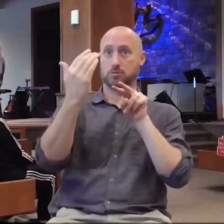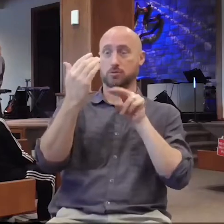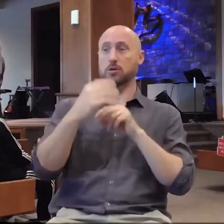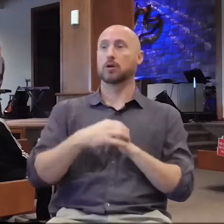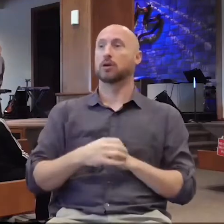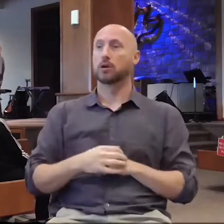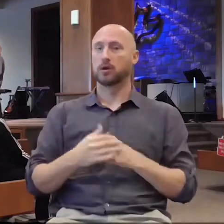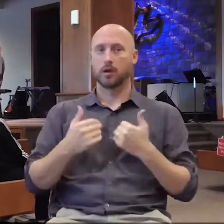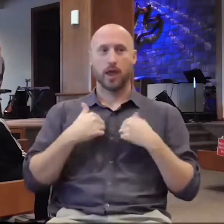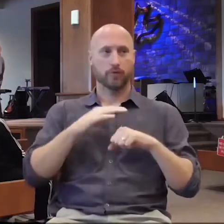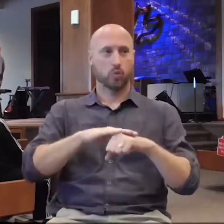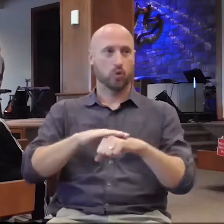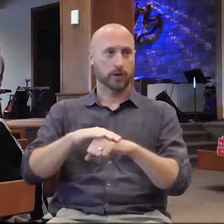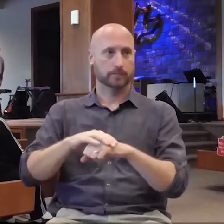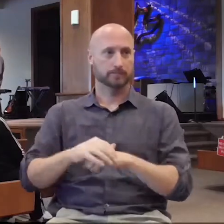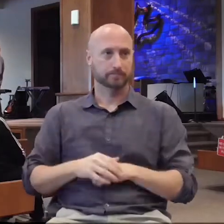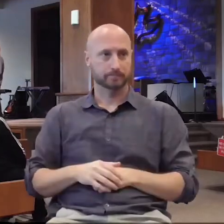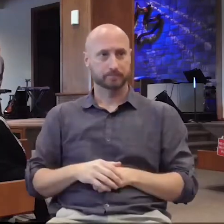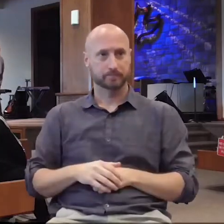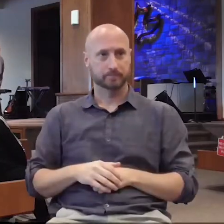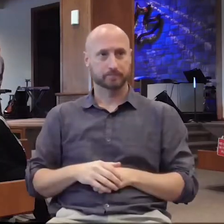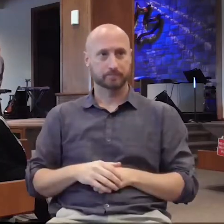You can be doing all kinds of good stuff,